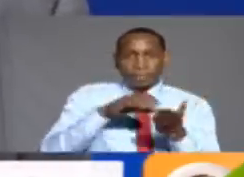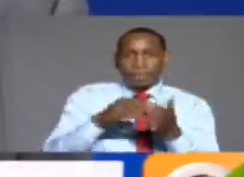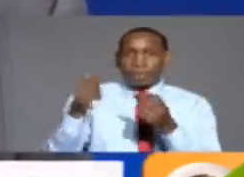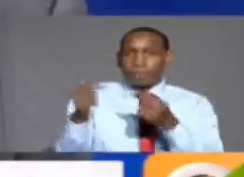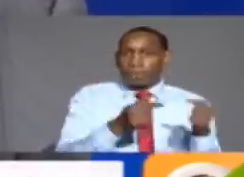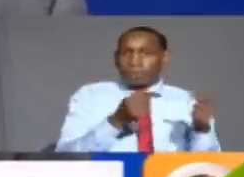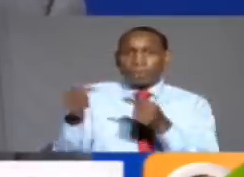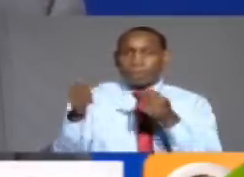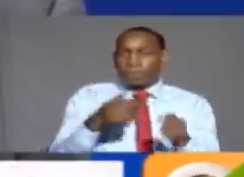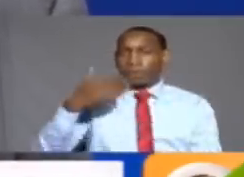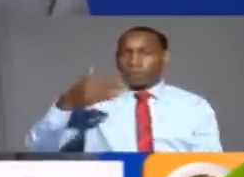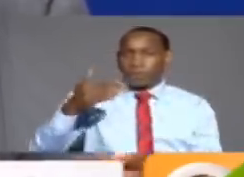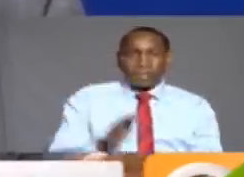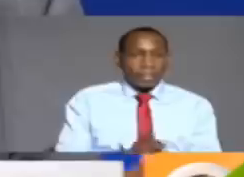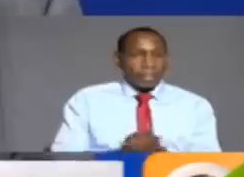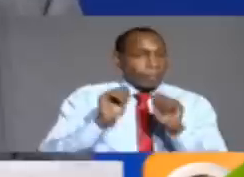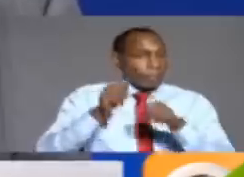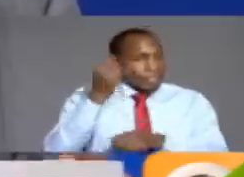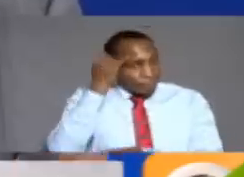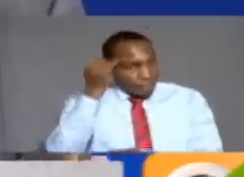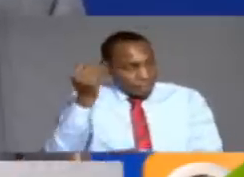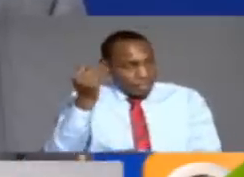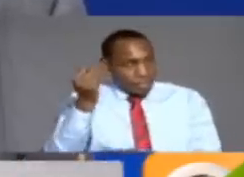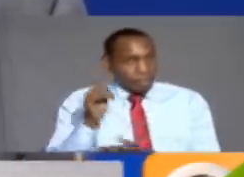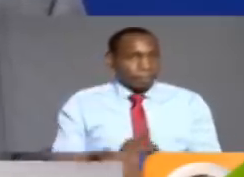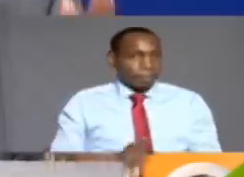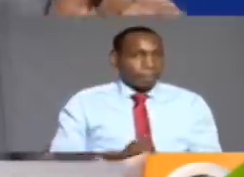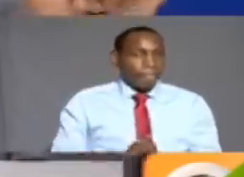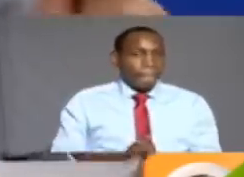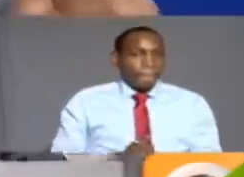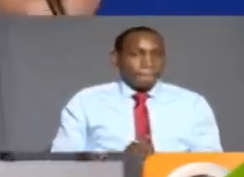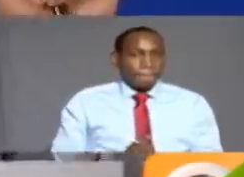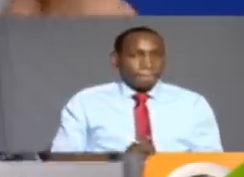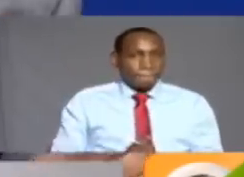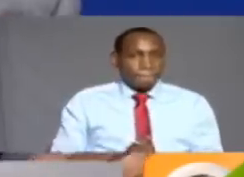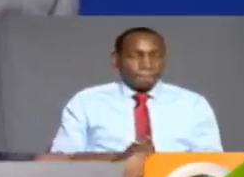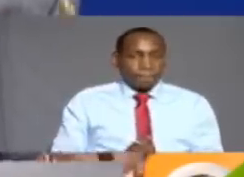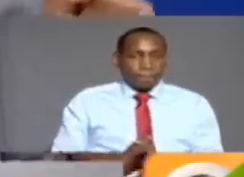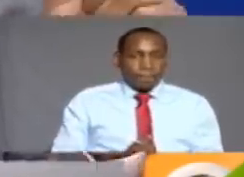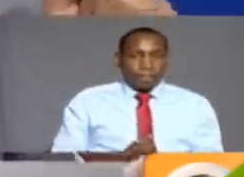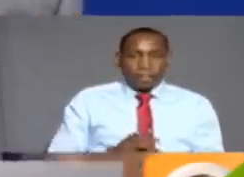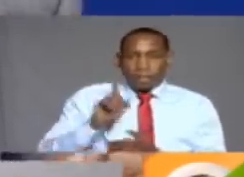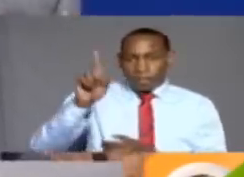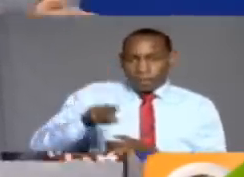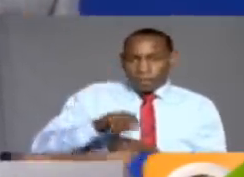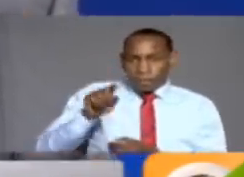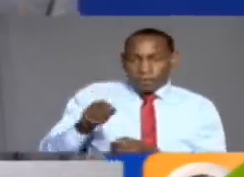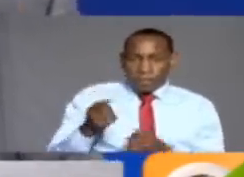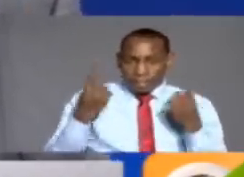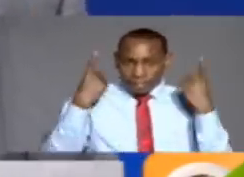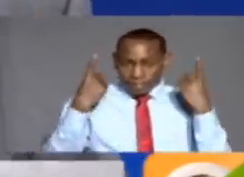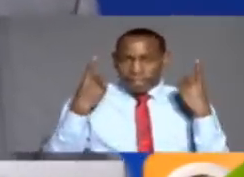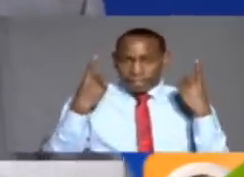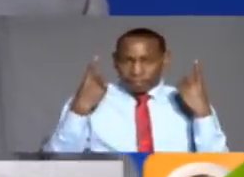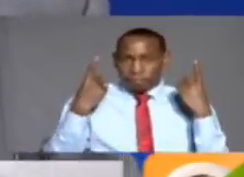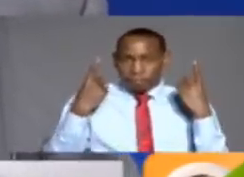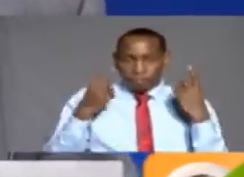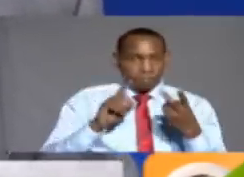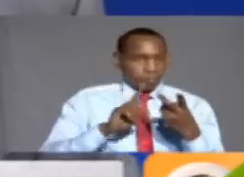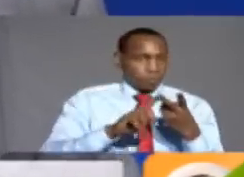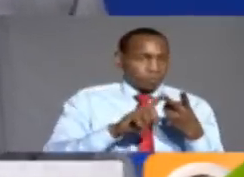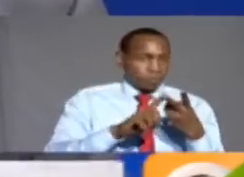day? Can you imagine? Can someone look at... Anyway, it is a misinterpretation and a misconception that are wrong.